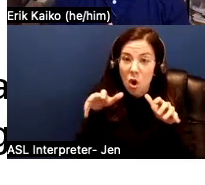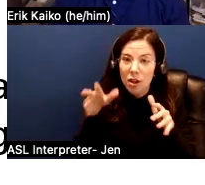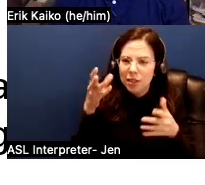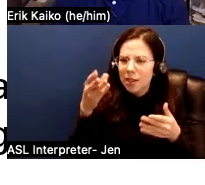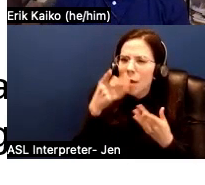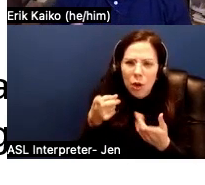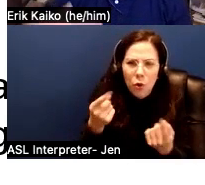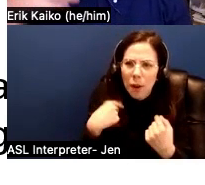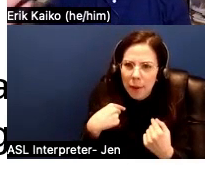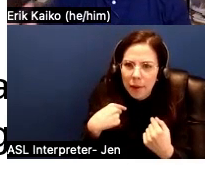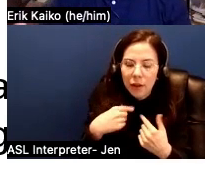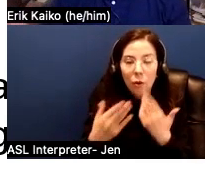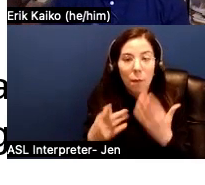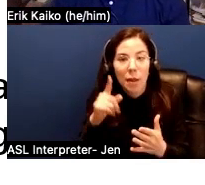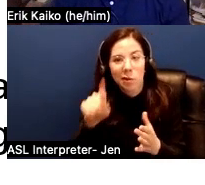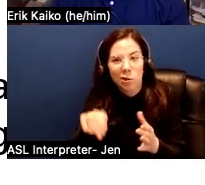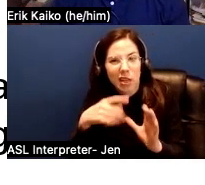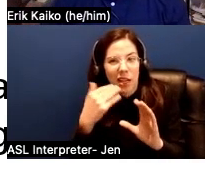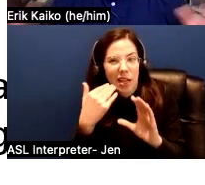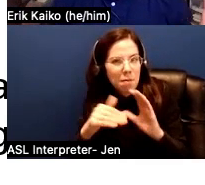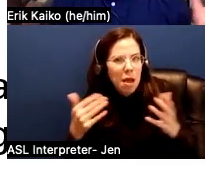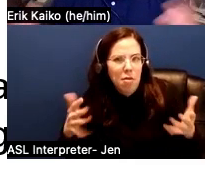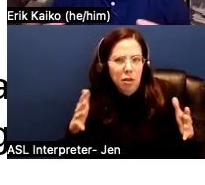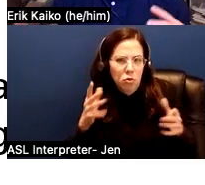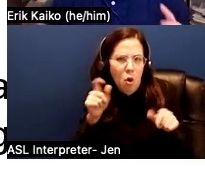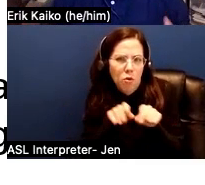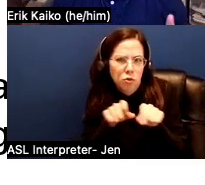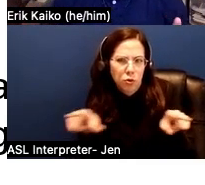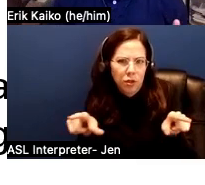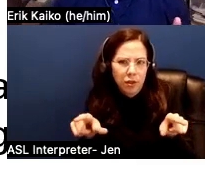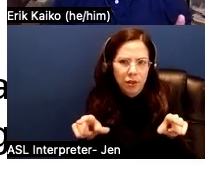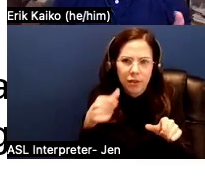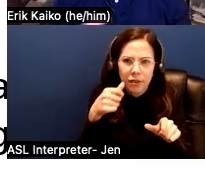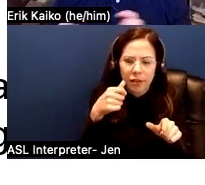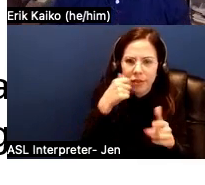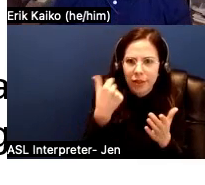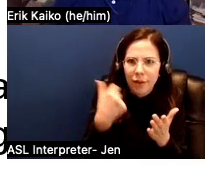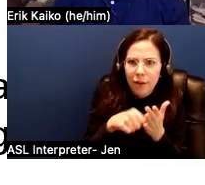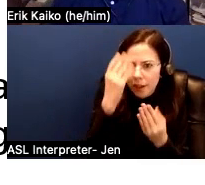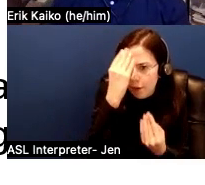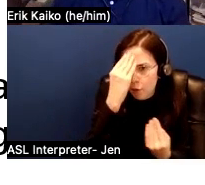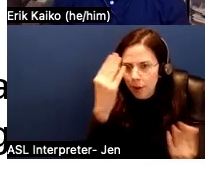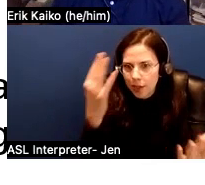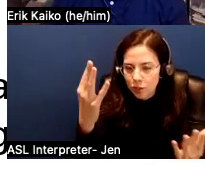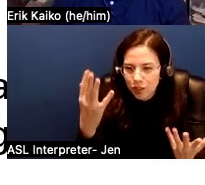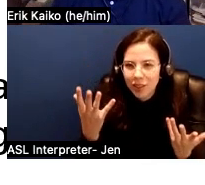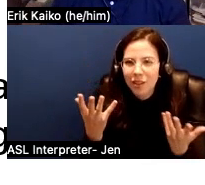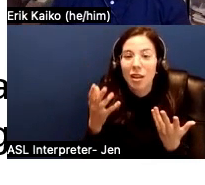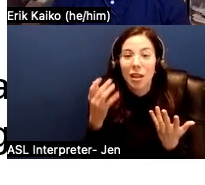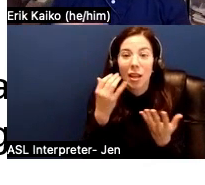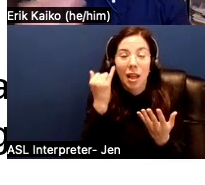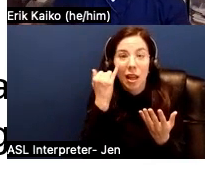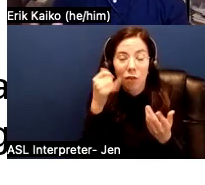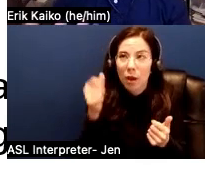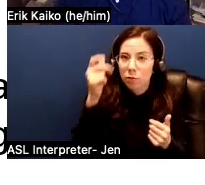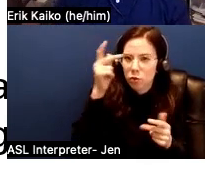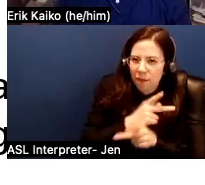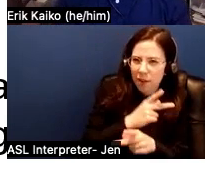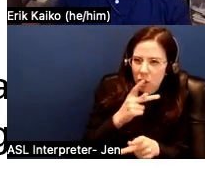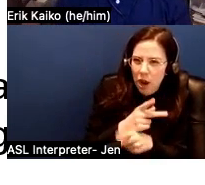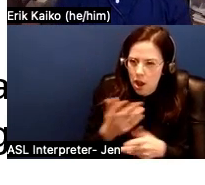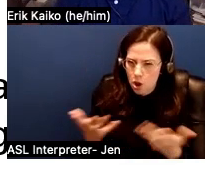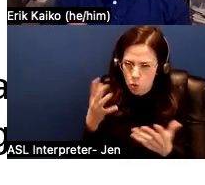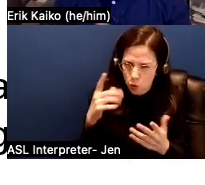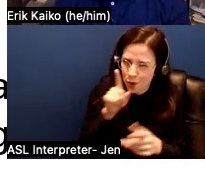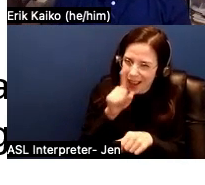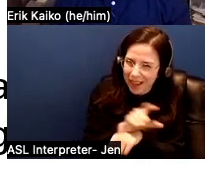their email address so that you can send them important messaging? If you're able to distill what you actually need from a person, that increases their